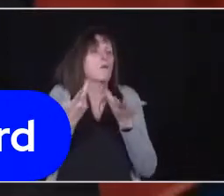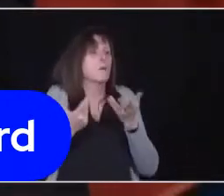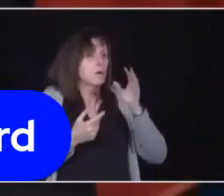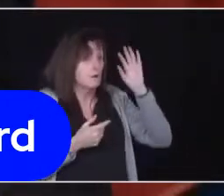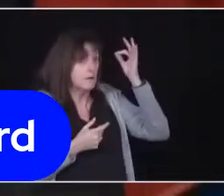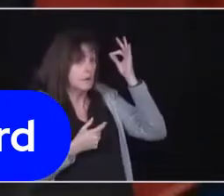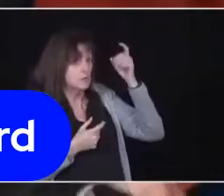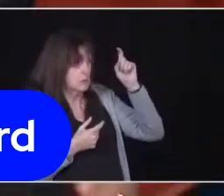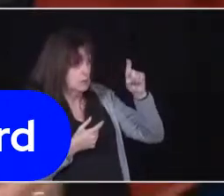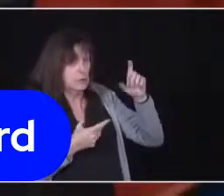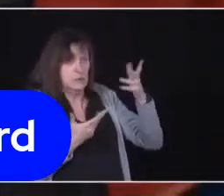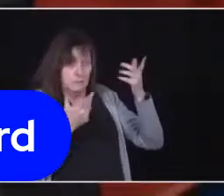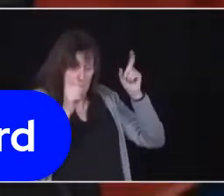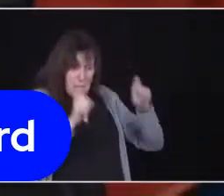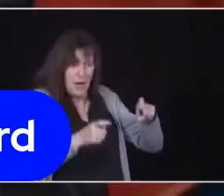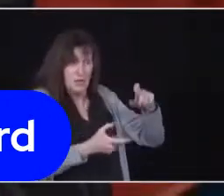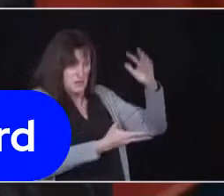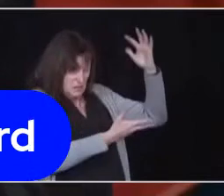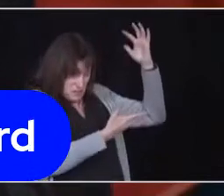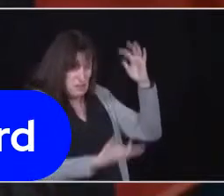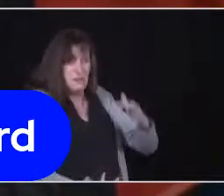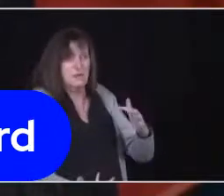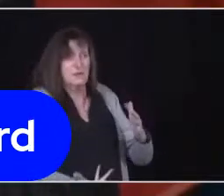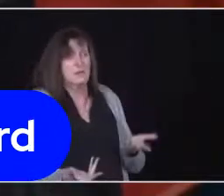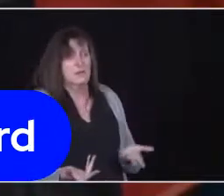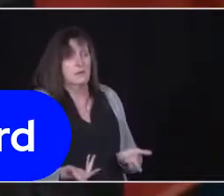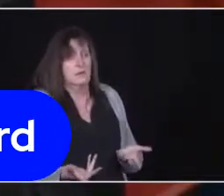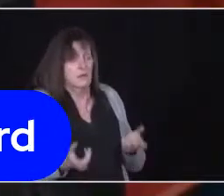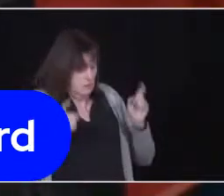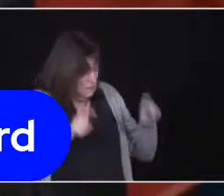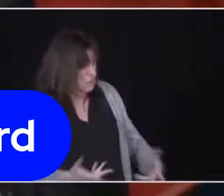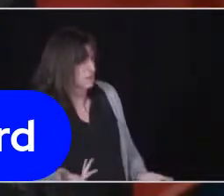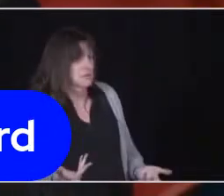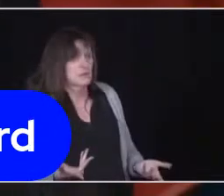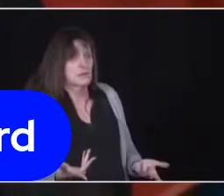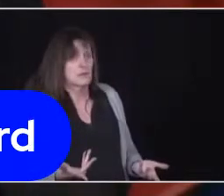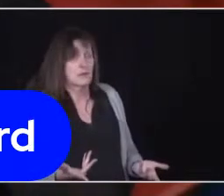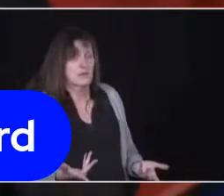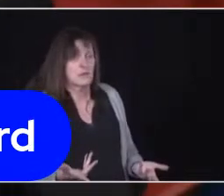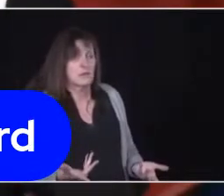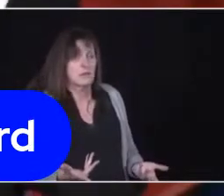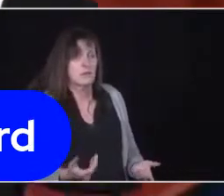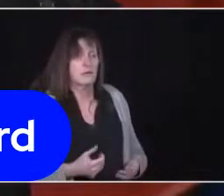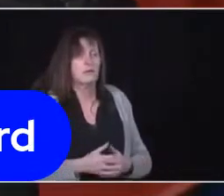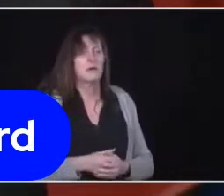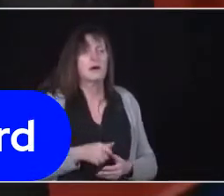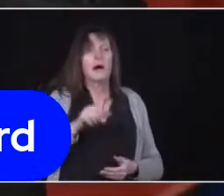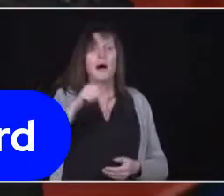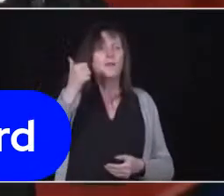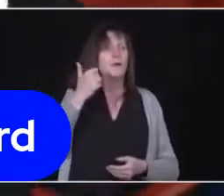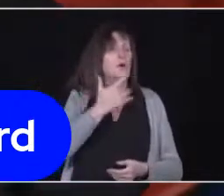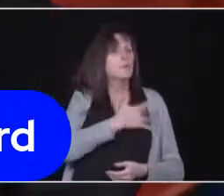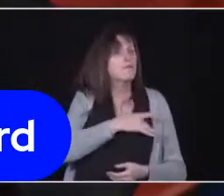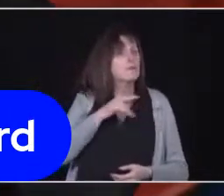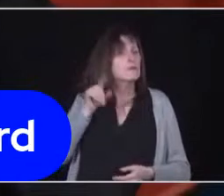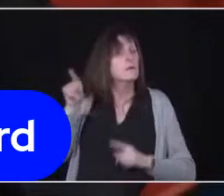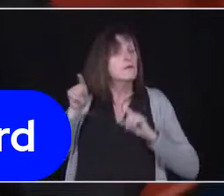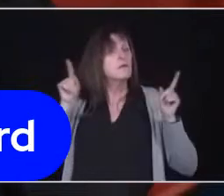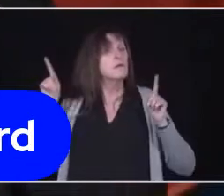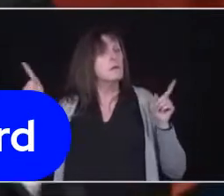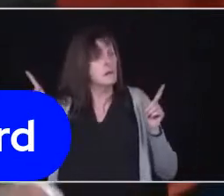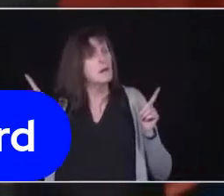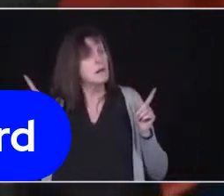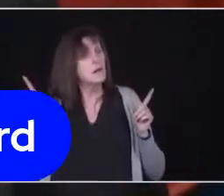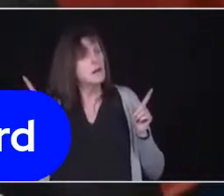up. Other countries and other provinces have closed some manufacturing workplaces during surges. Many major